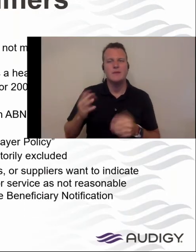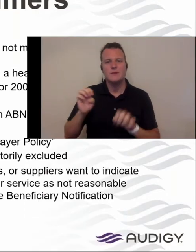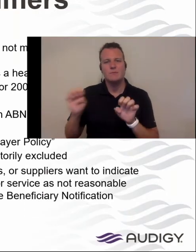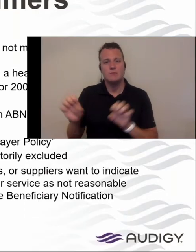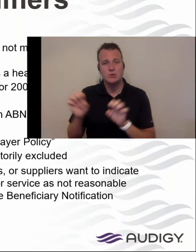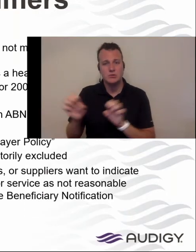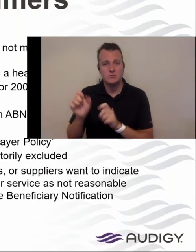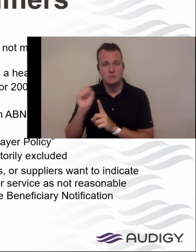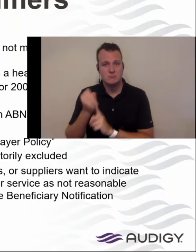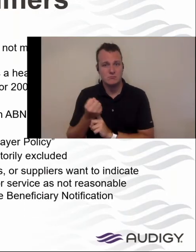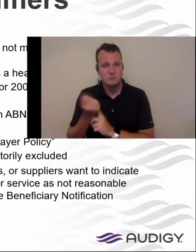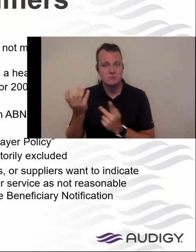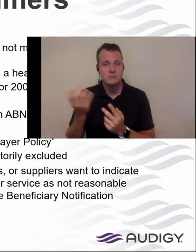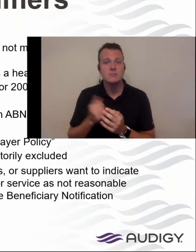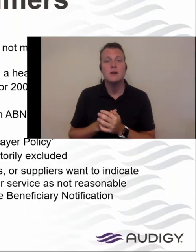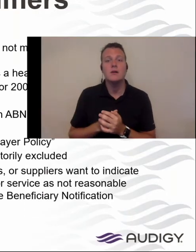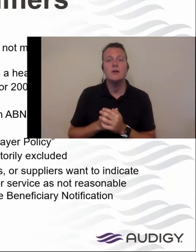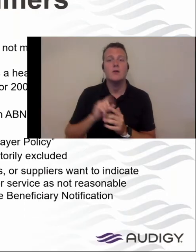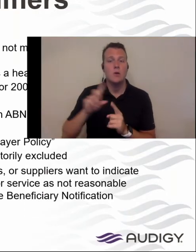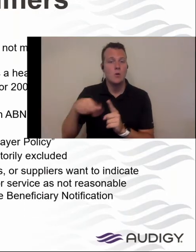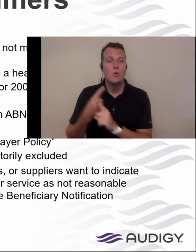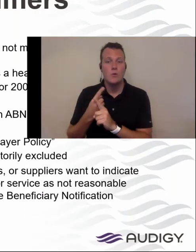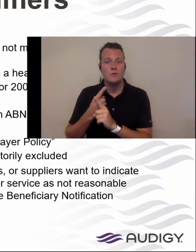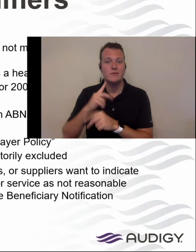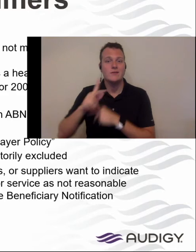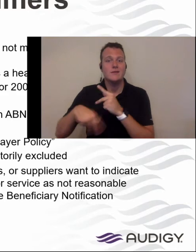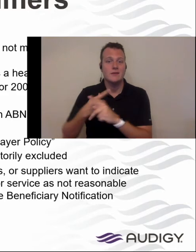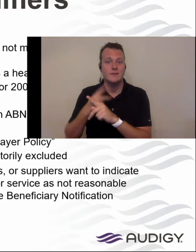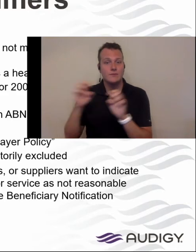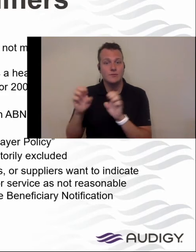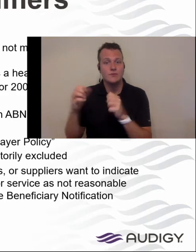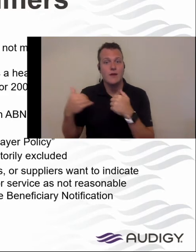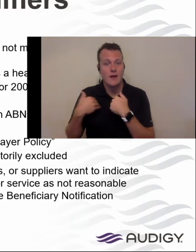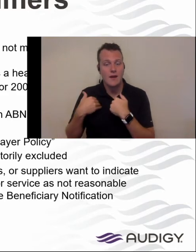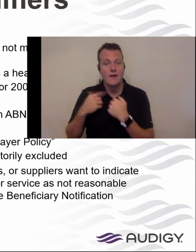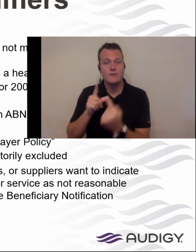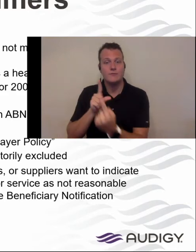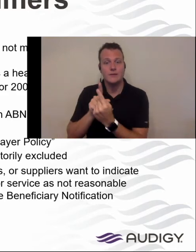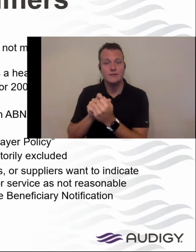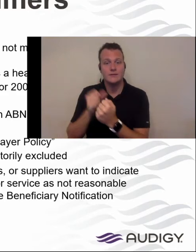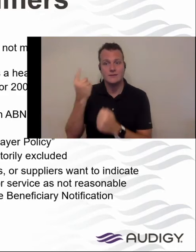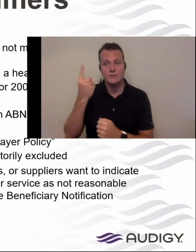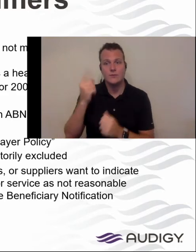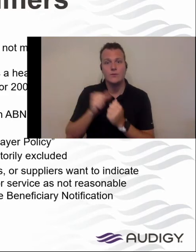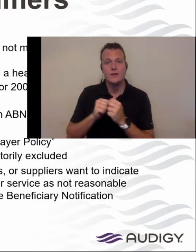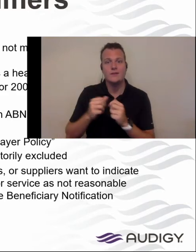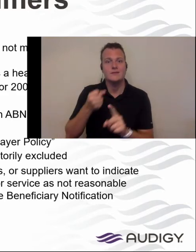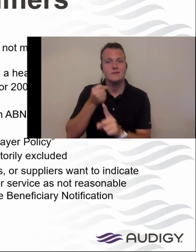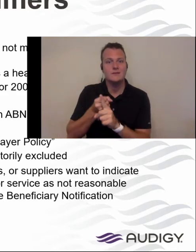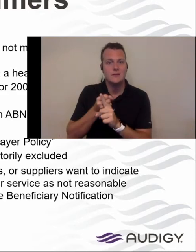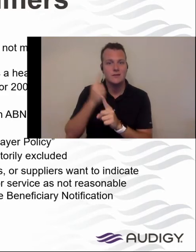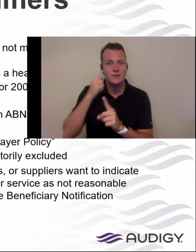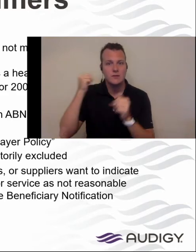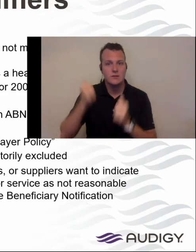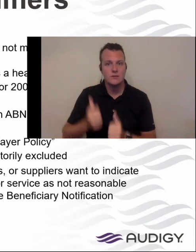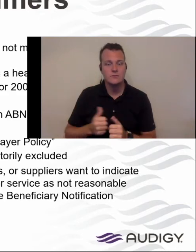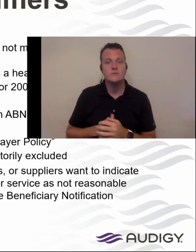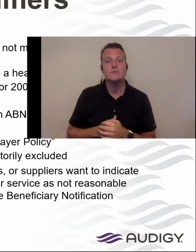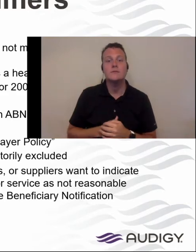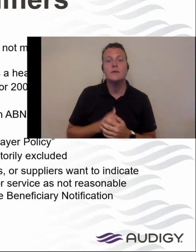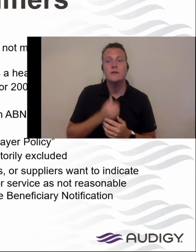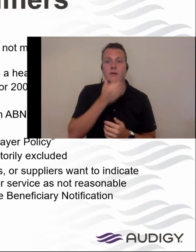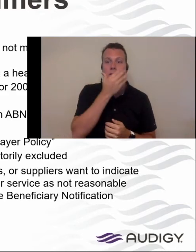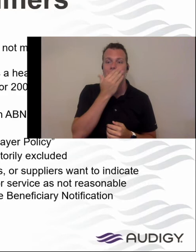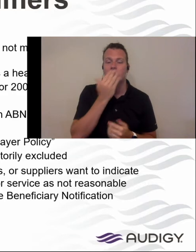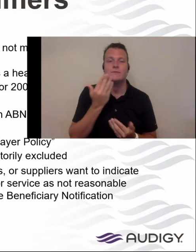used by an audiologist, but I want you, except maybe in an emergency kind of situation. And the only kind of emergency we have is to